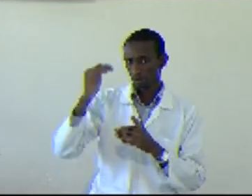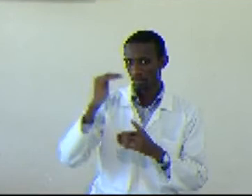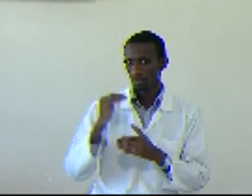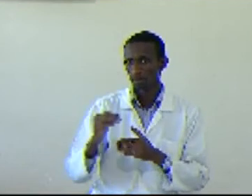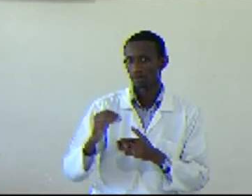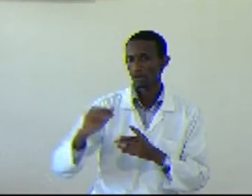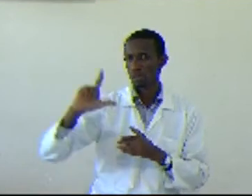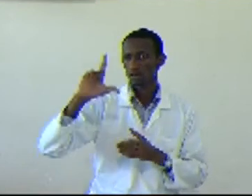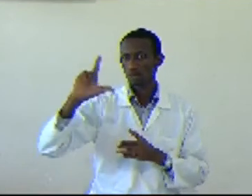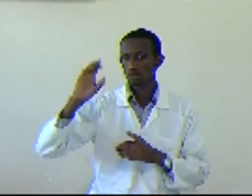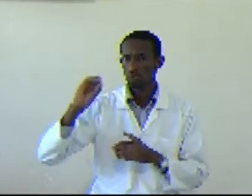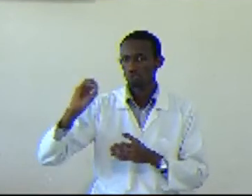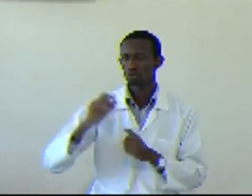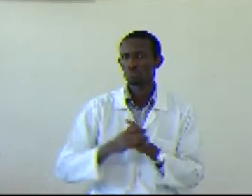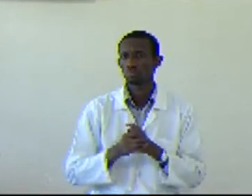to